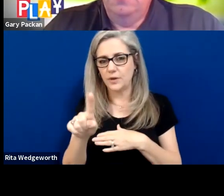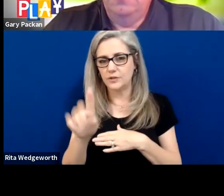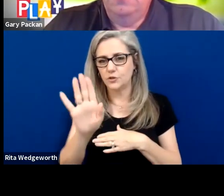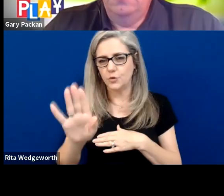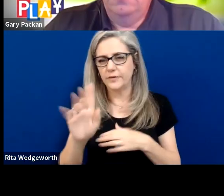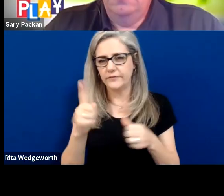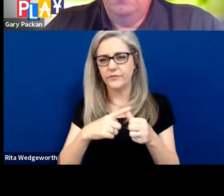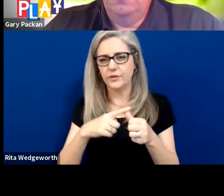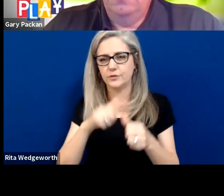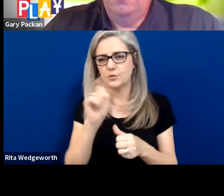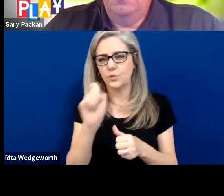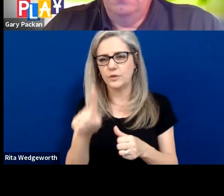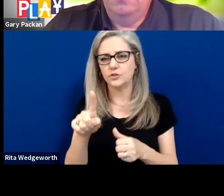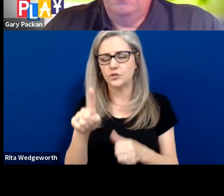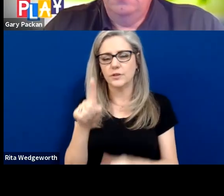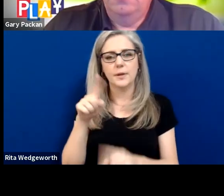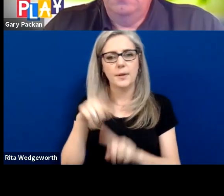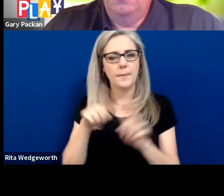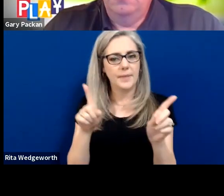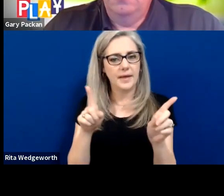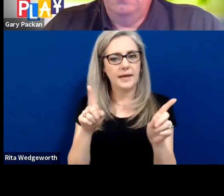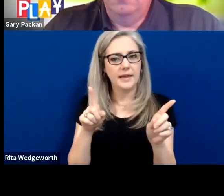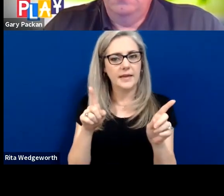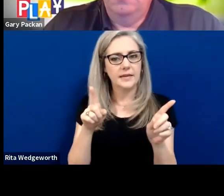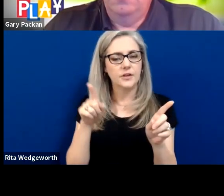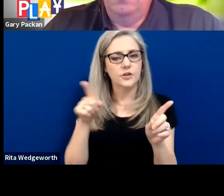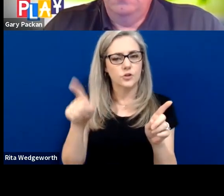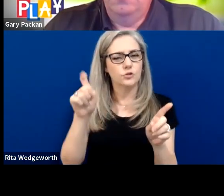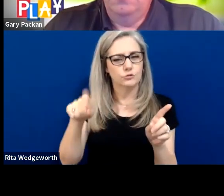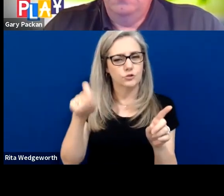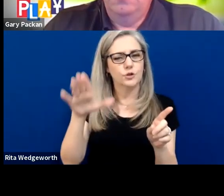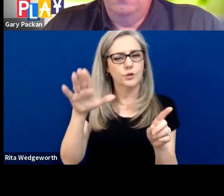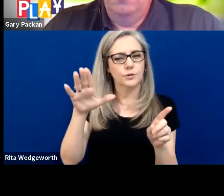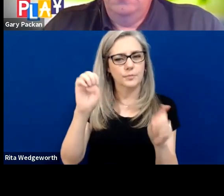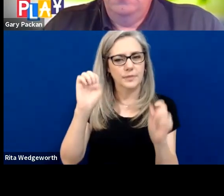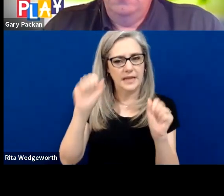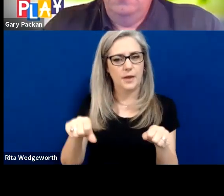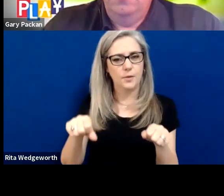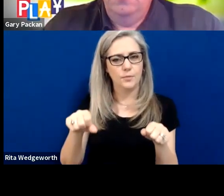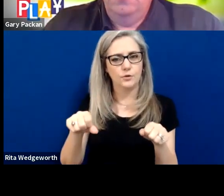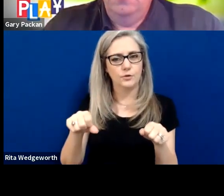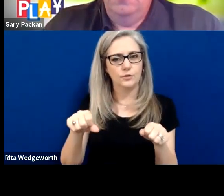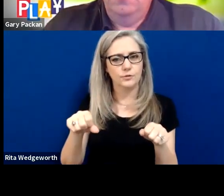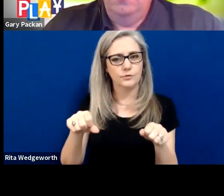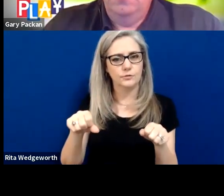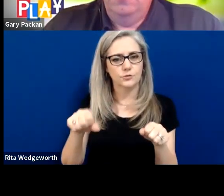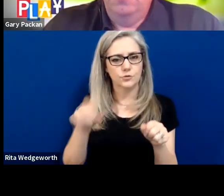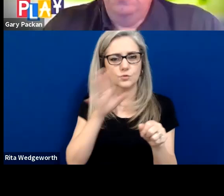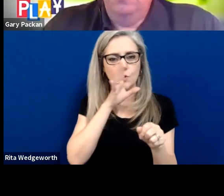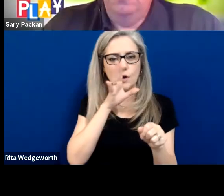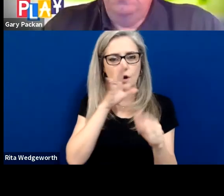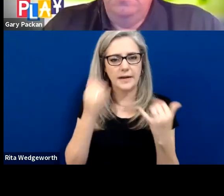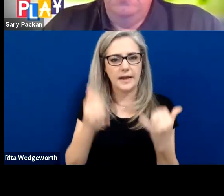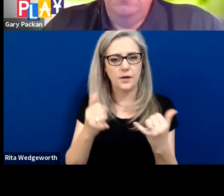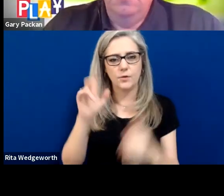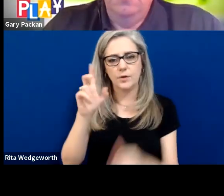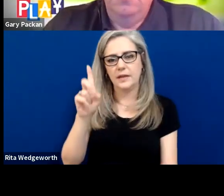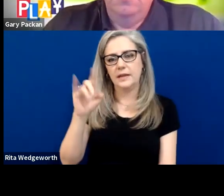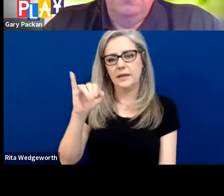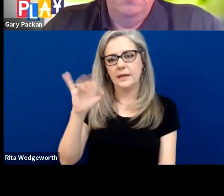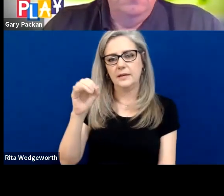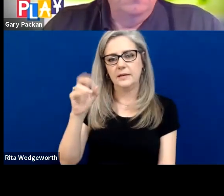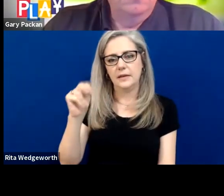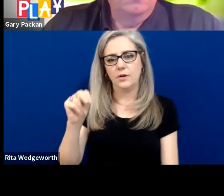question, but if you should be able to have access right now to